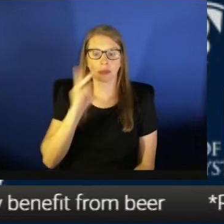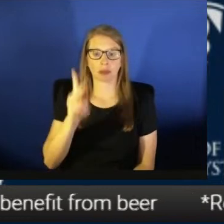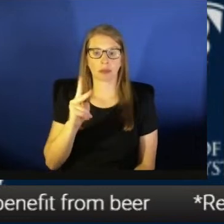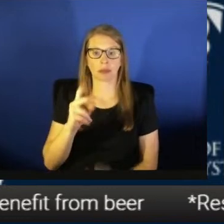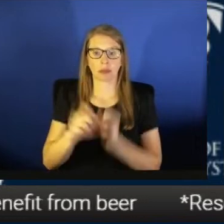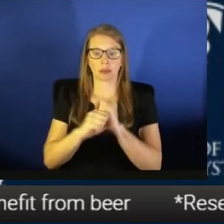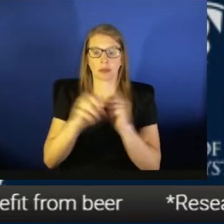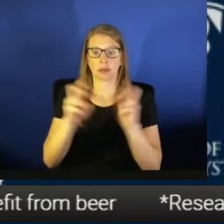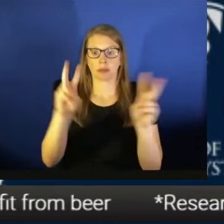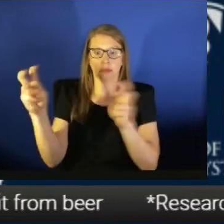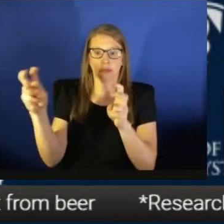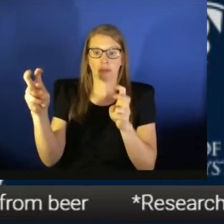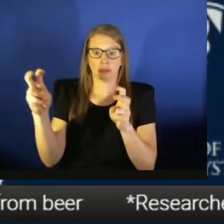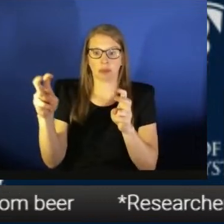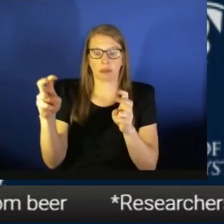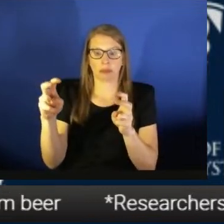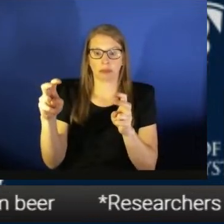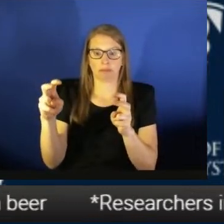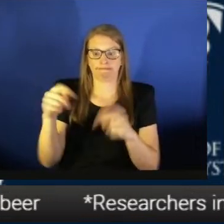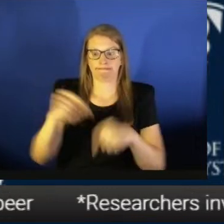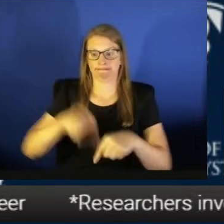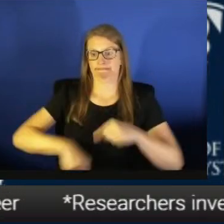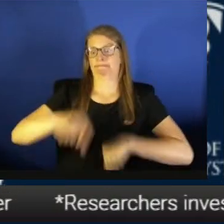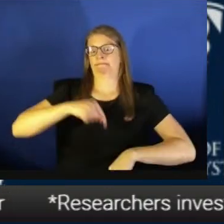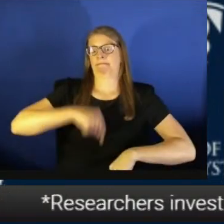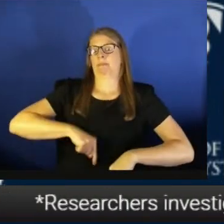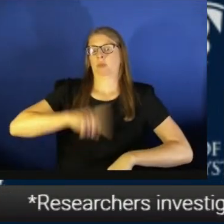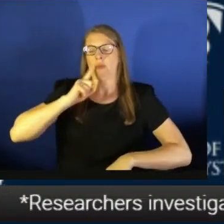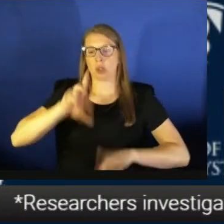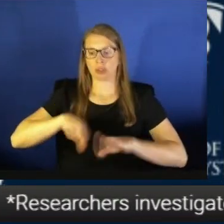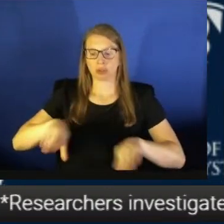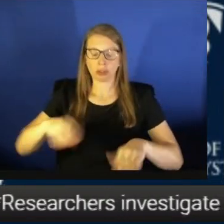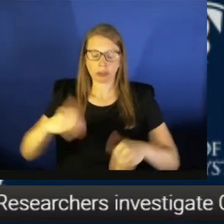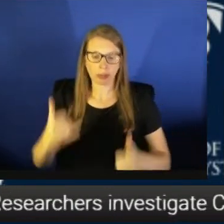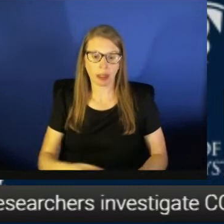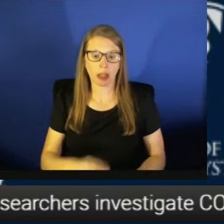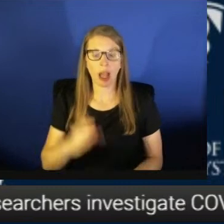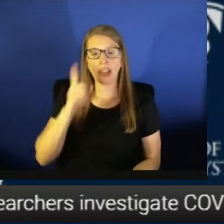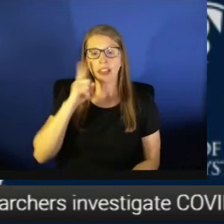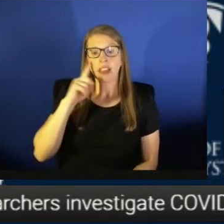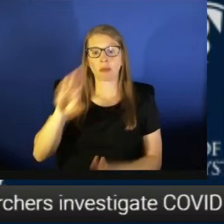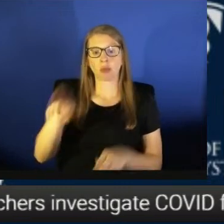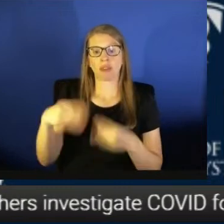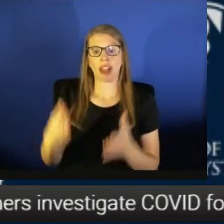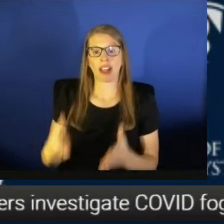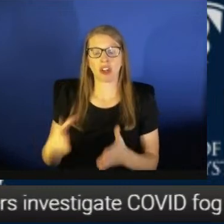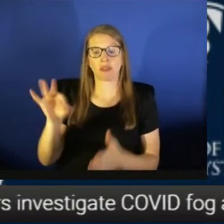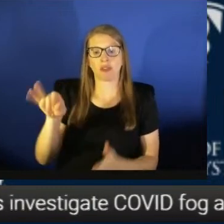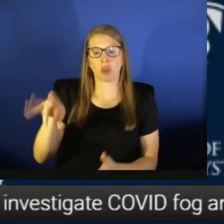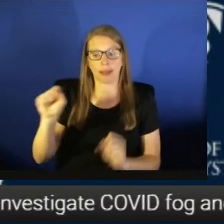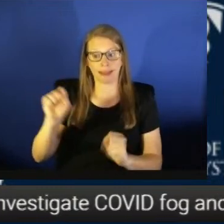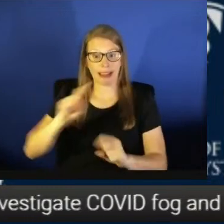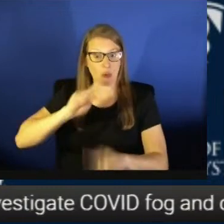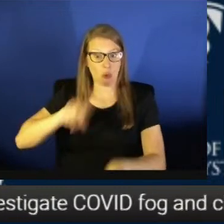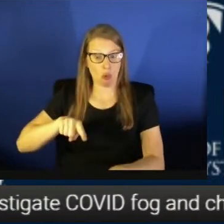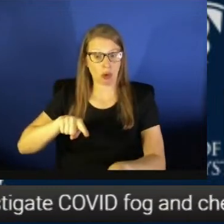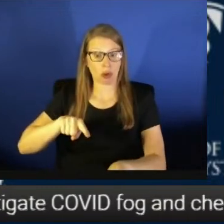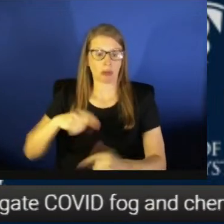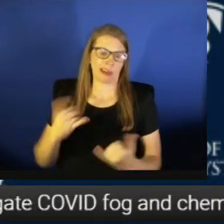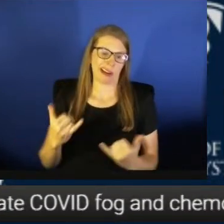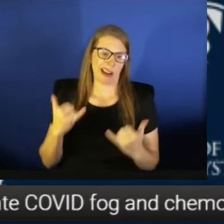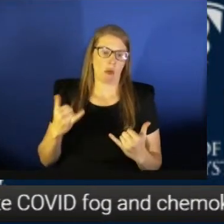walked back right now, and I think that the providers in Florida are able to order that at this